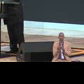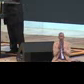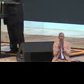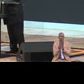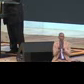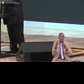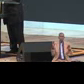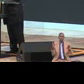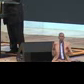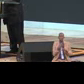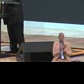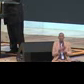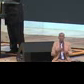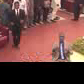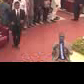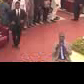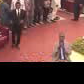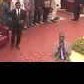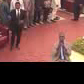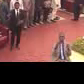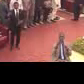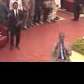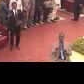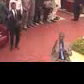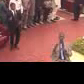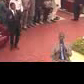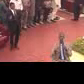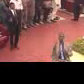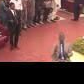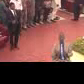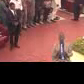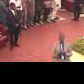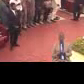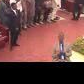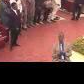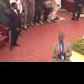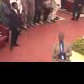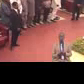free, and free indeed.